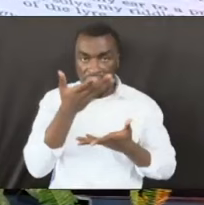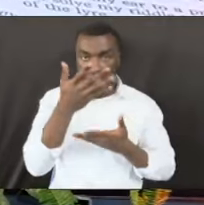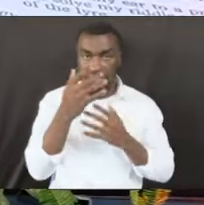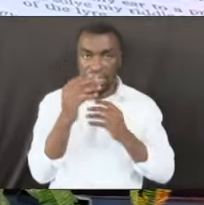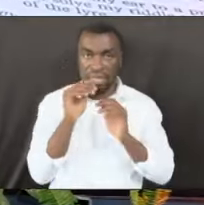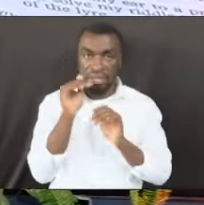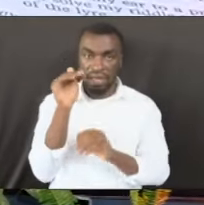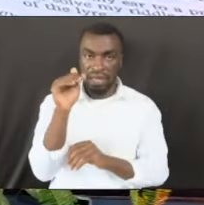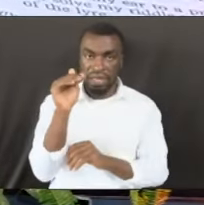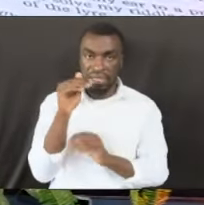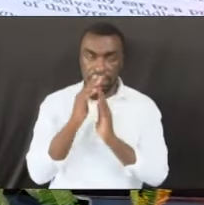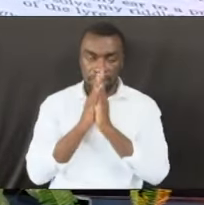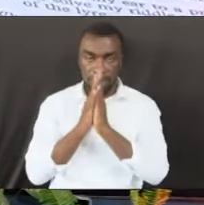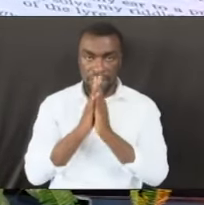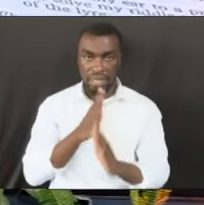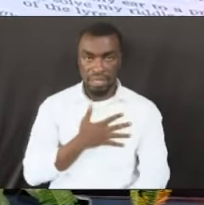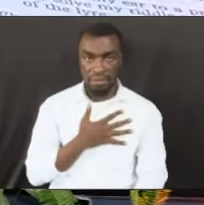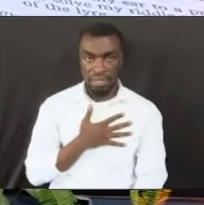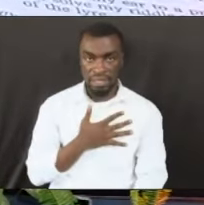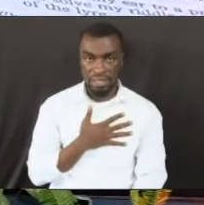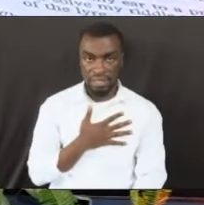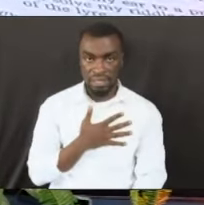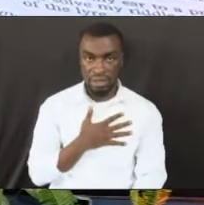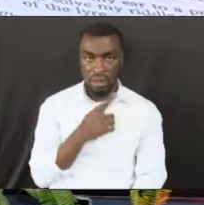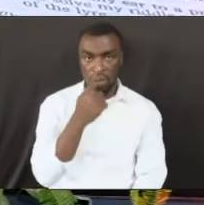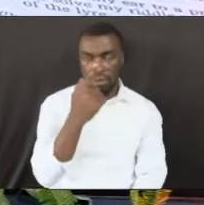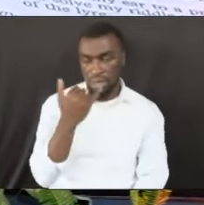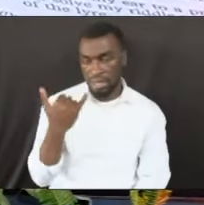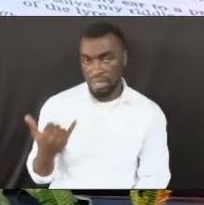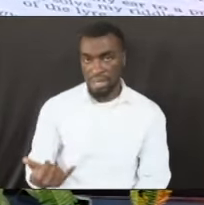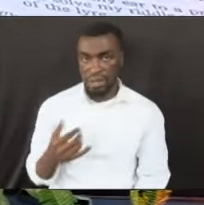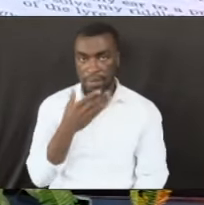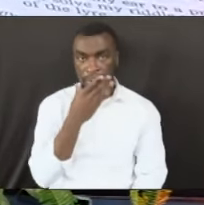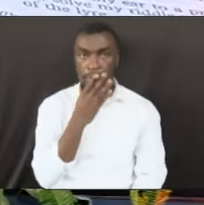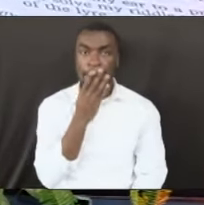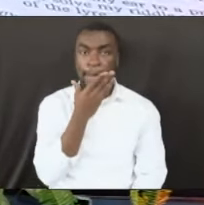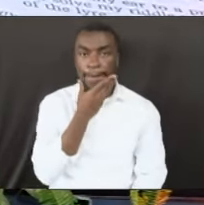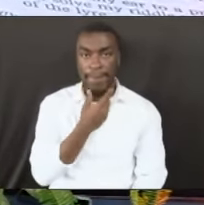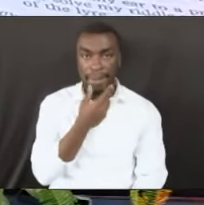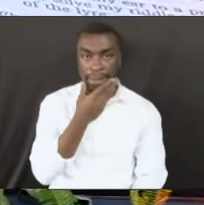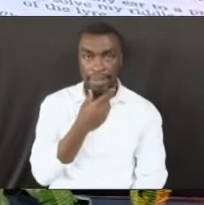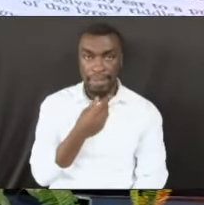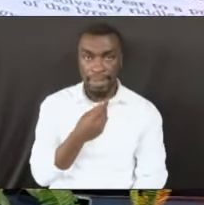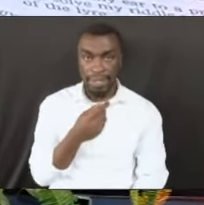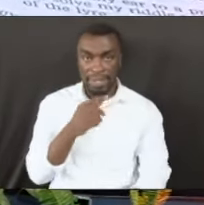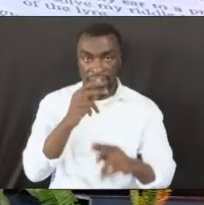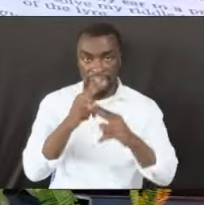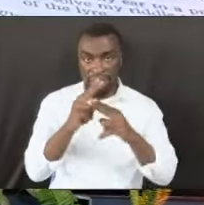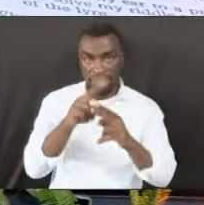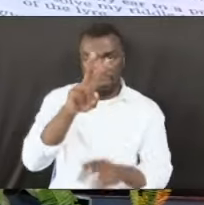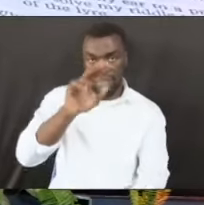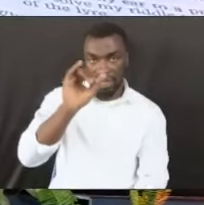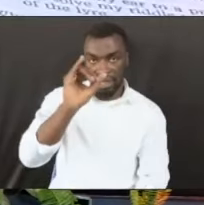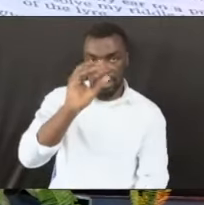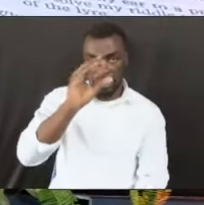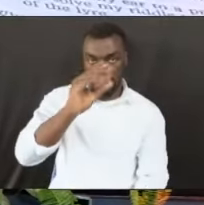Then to reinforce that, one young man, Victor, I still remember his name, he said, now I